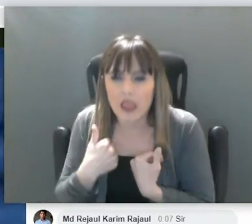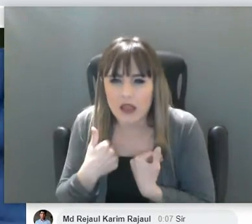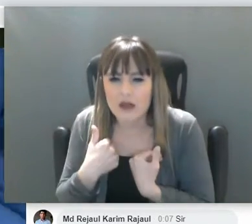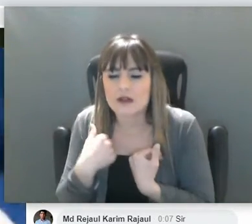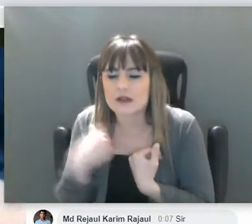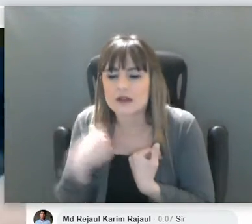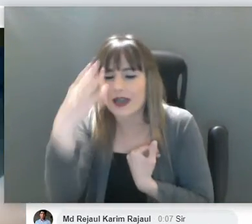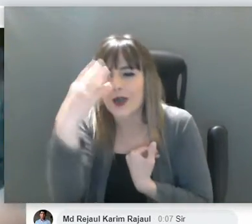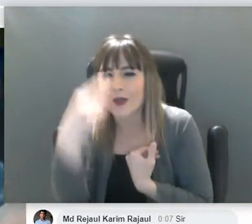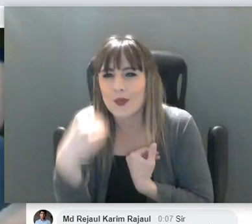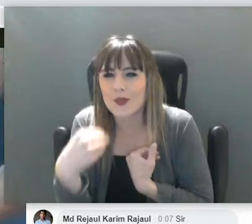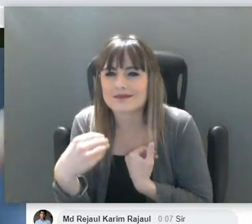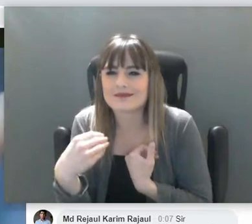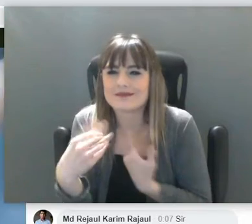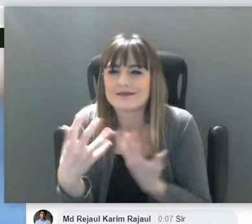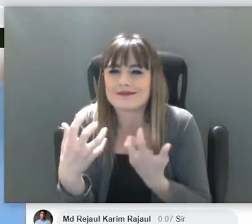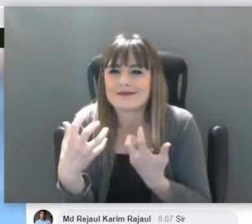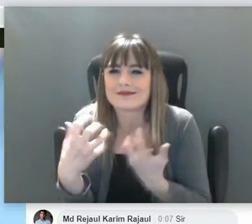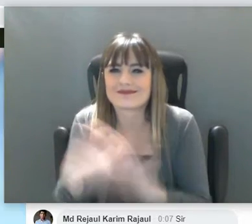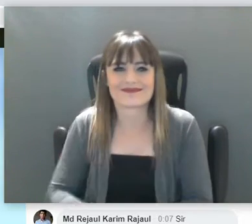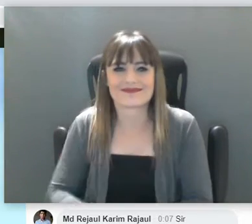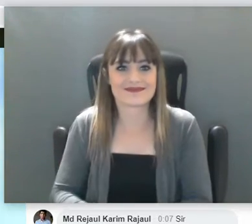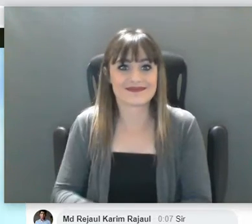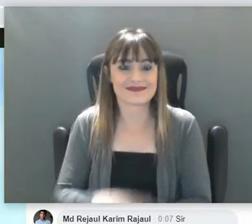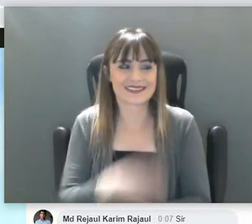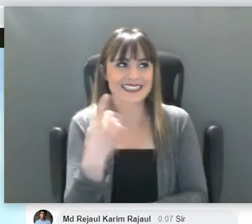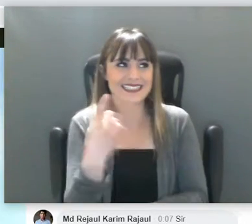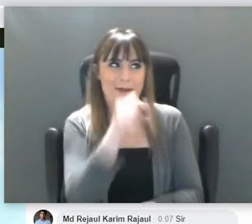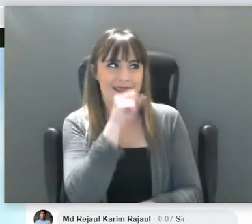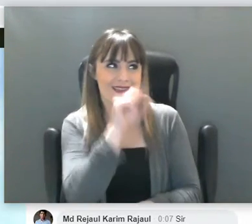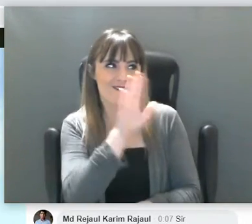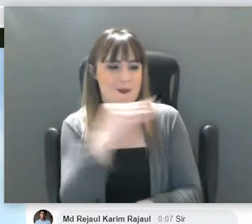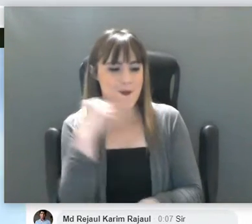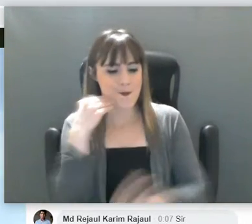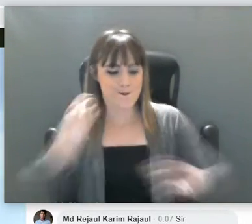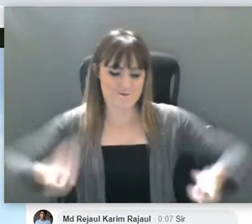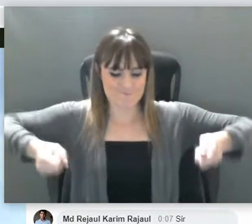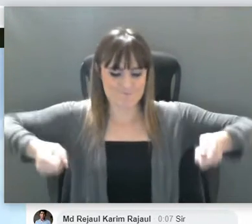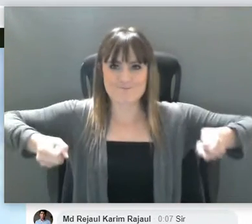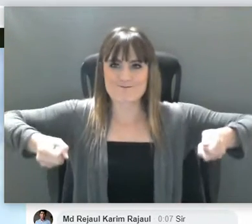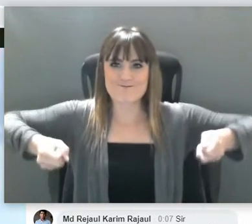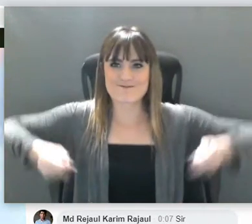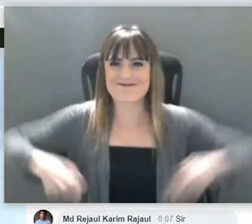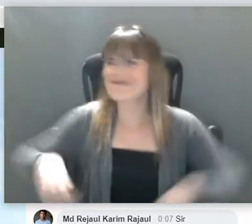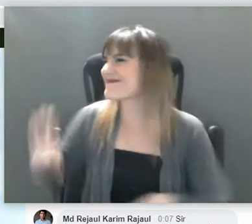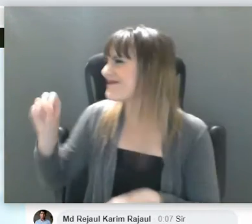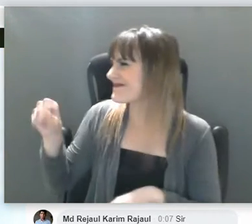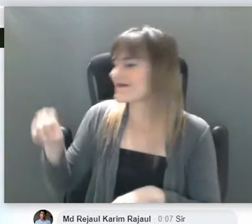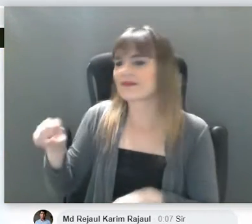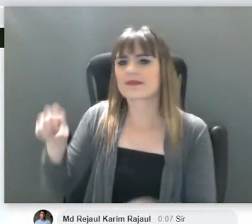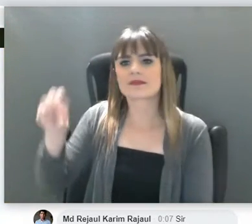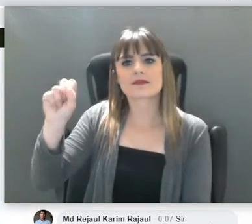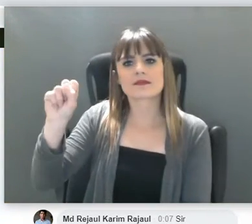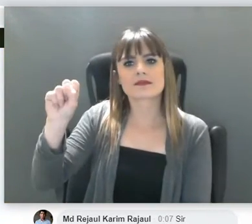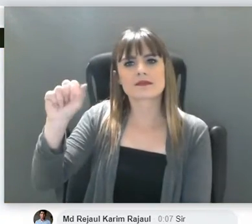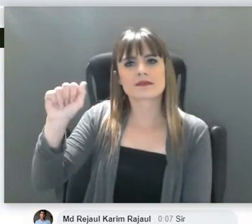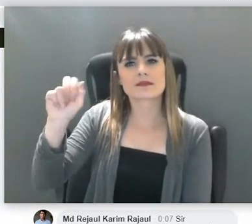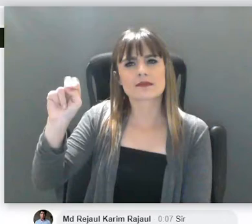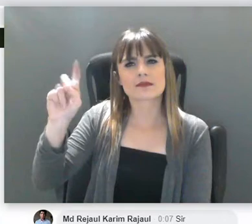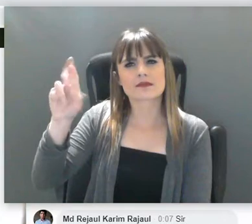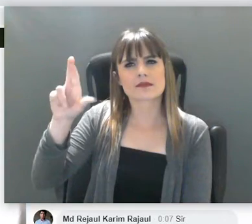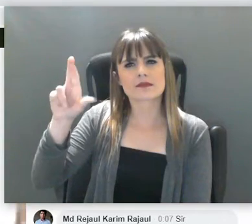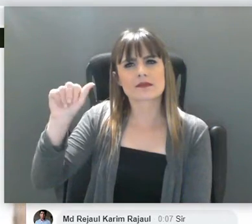in here. Somebody loves your little travel tote, by the way, Mel. Yes. This is adorable. Now, yep. Cassandra has a good question that I think ties in with mammals.